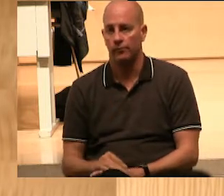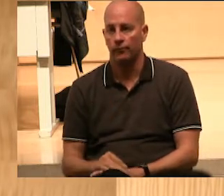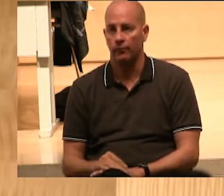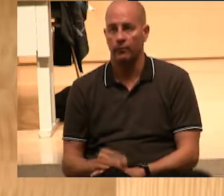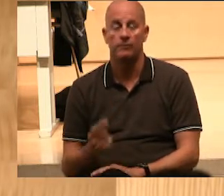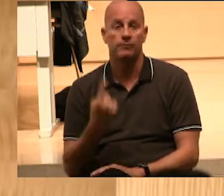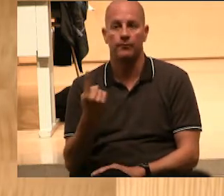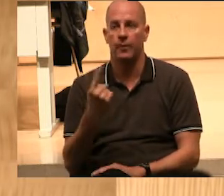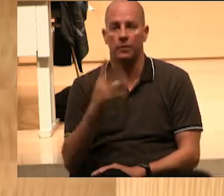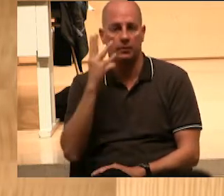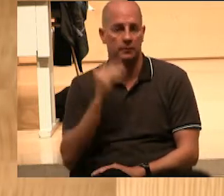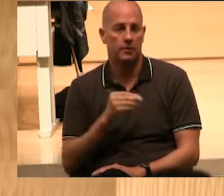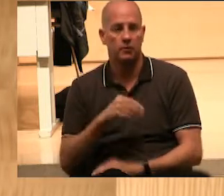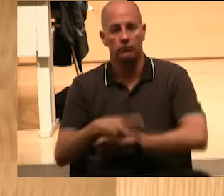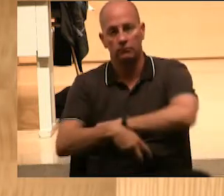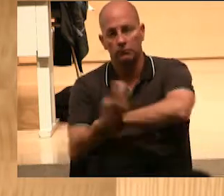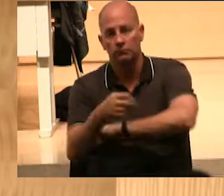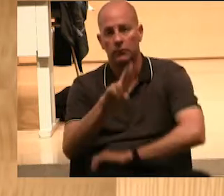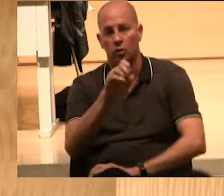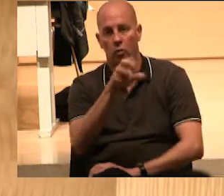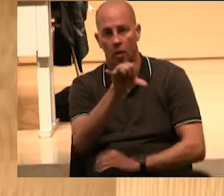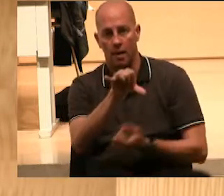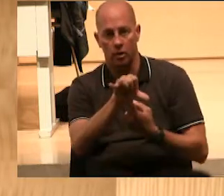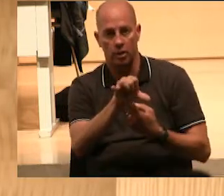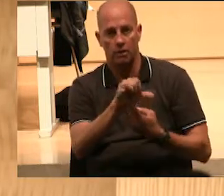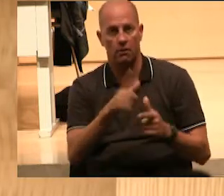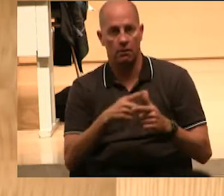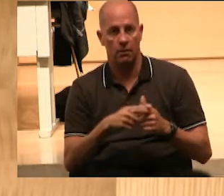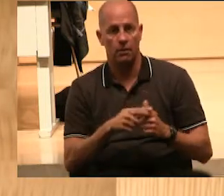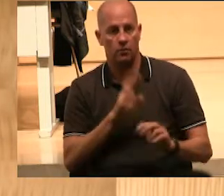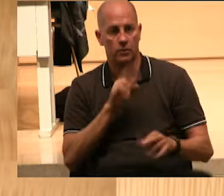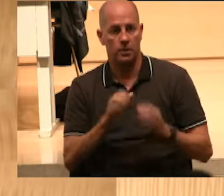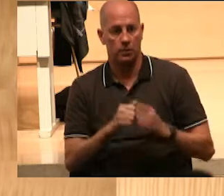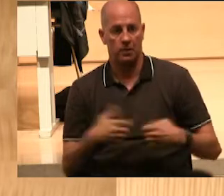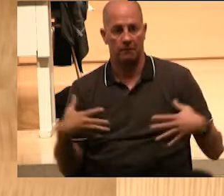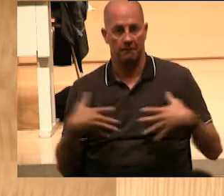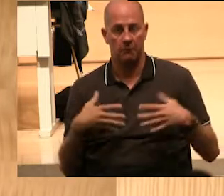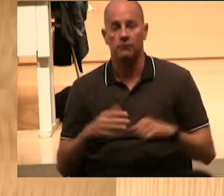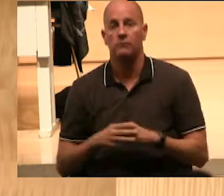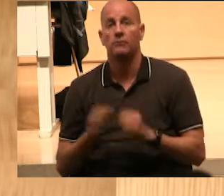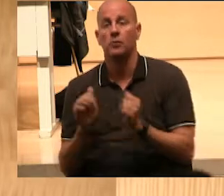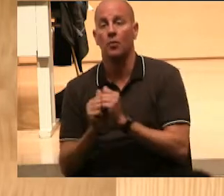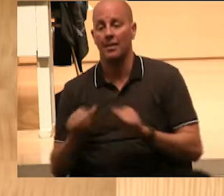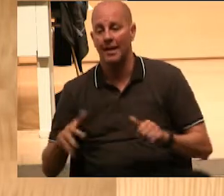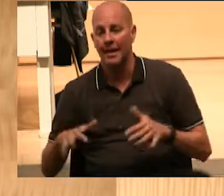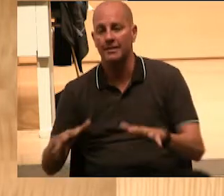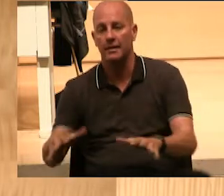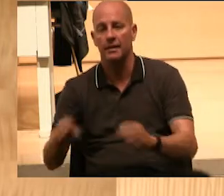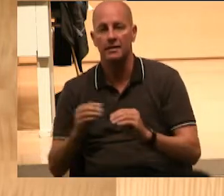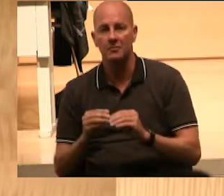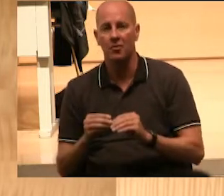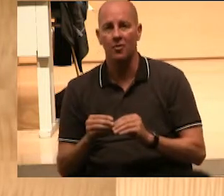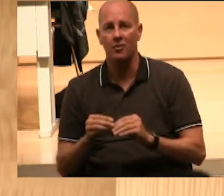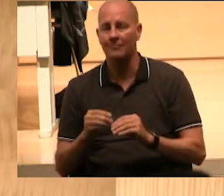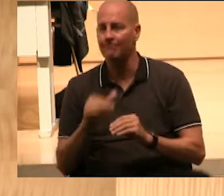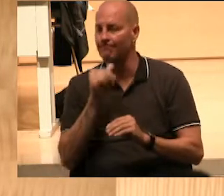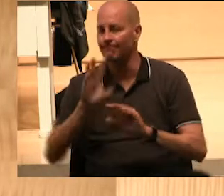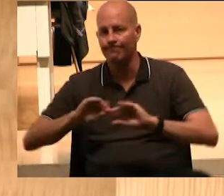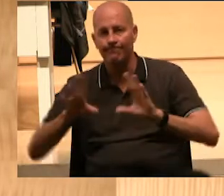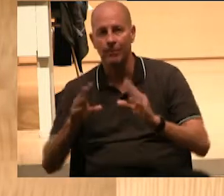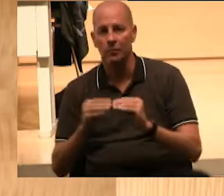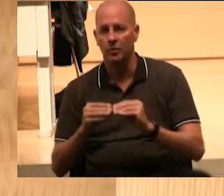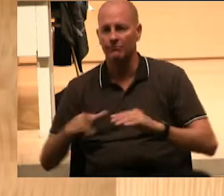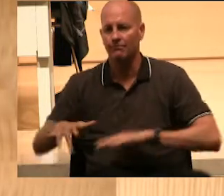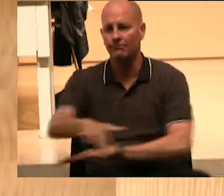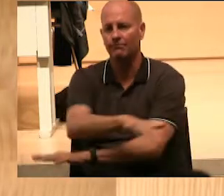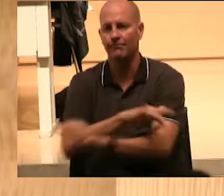me, then a fear response will be evoked, as opposed to anxiety, which is more of a diffuse, unpleasant, vague sense